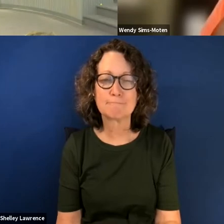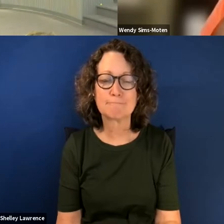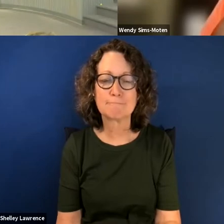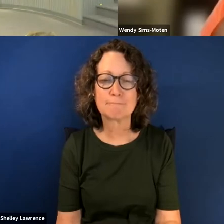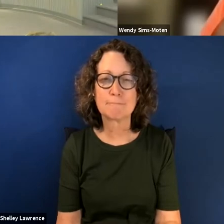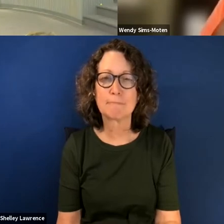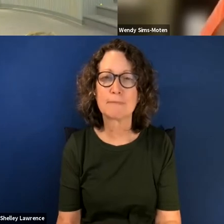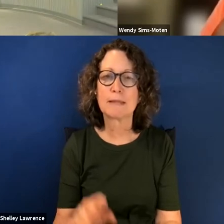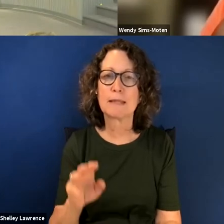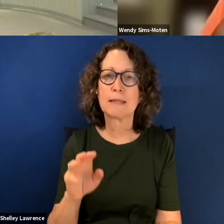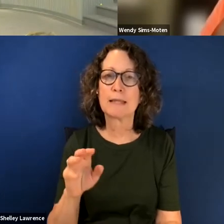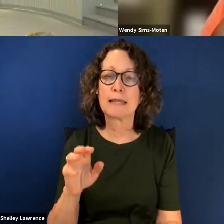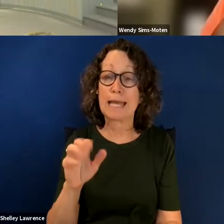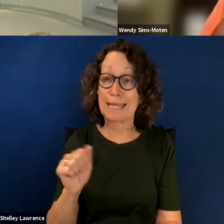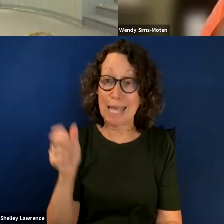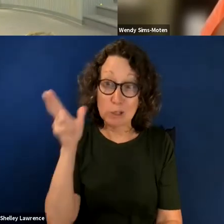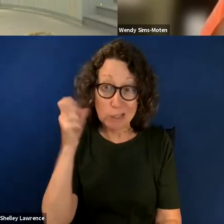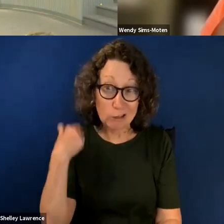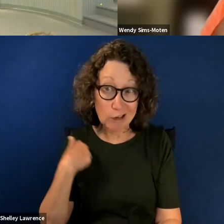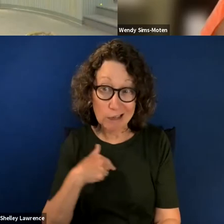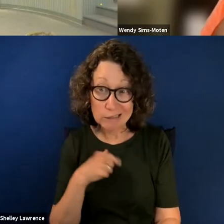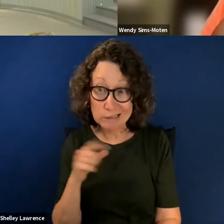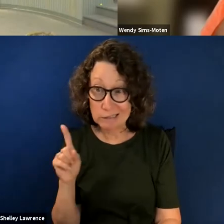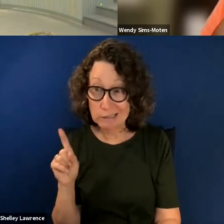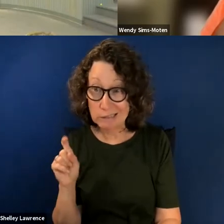Ms. Shelley Trust, can you hear us?